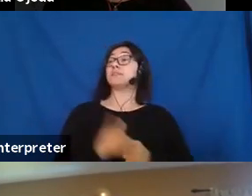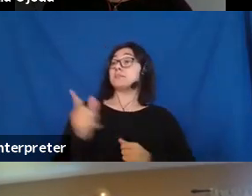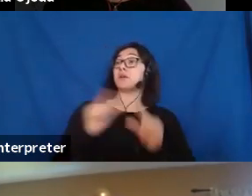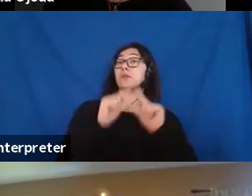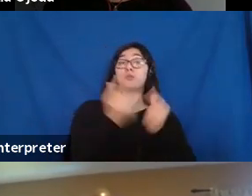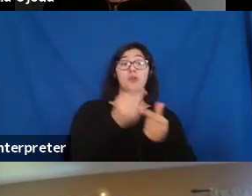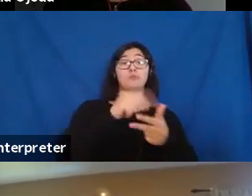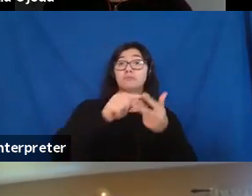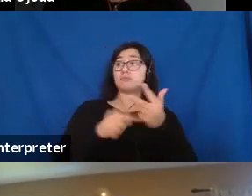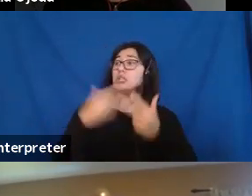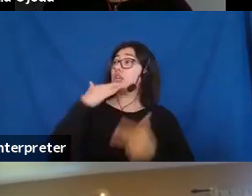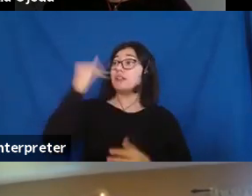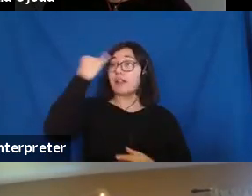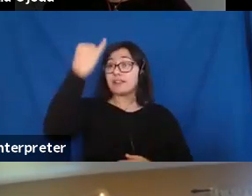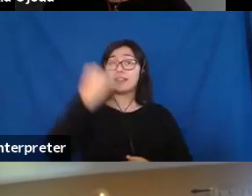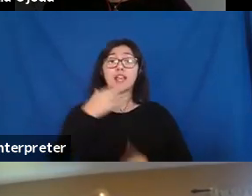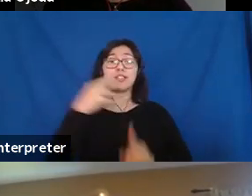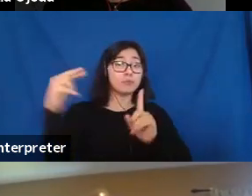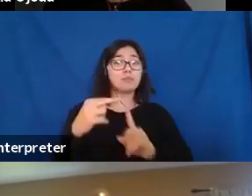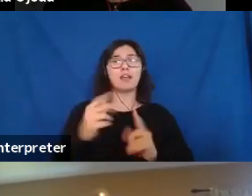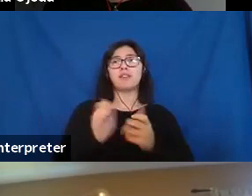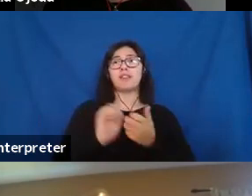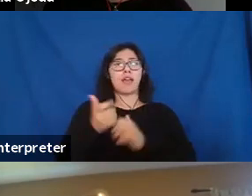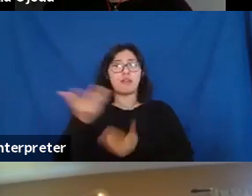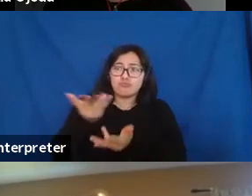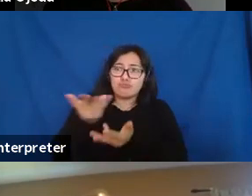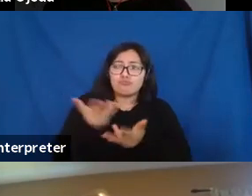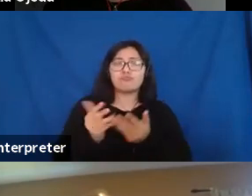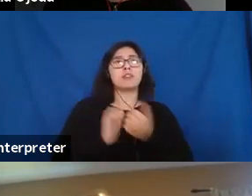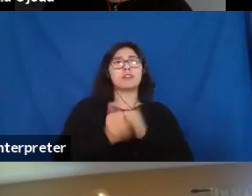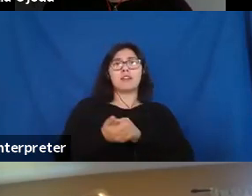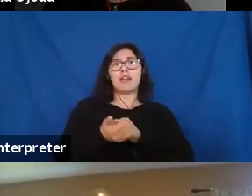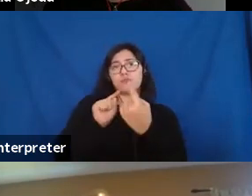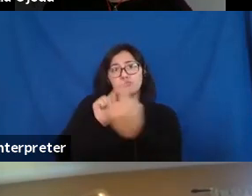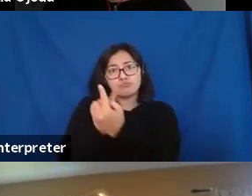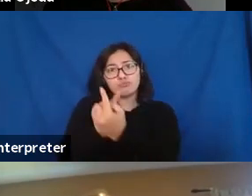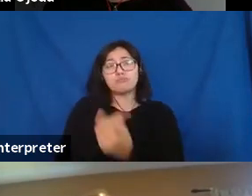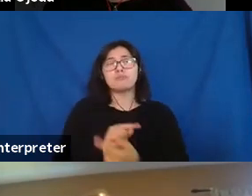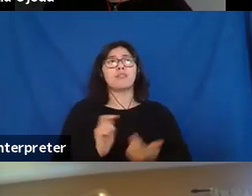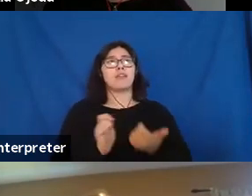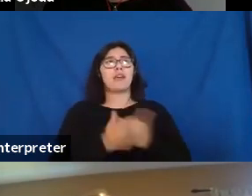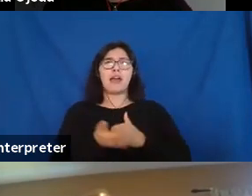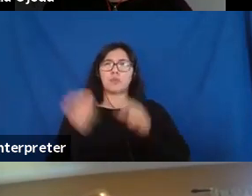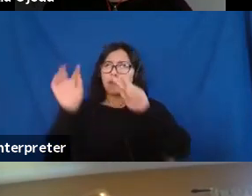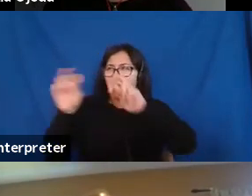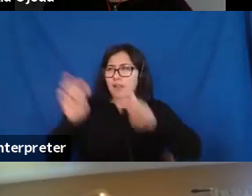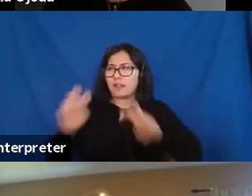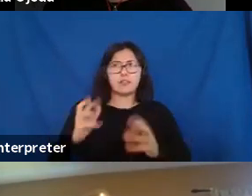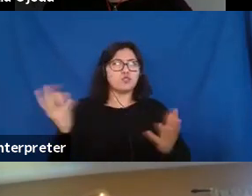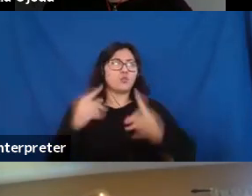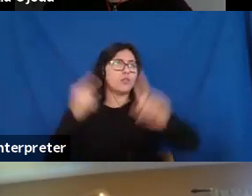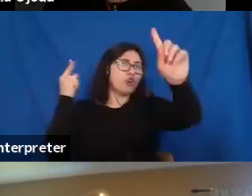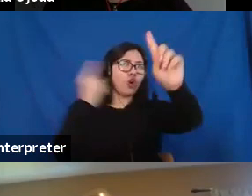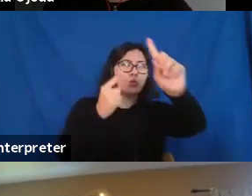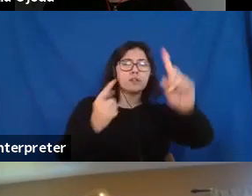great ideas and some really great perspectives about how do we engage, how do we talk to people, how do we look at what we're trying to accomplish